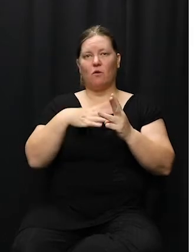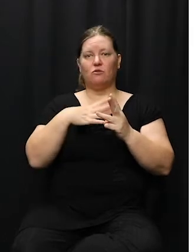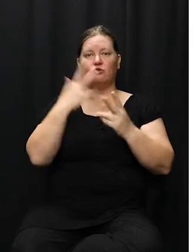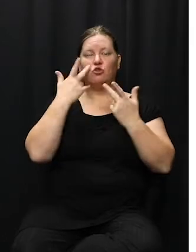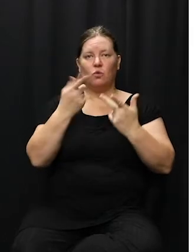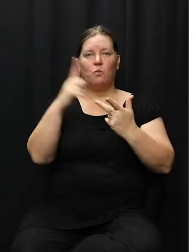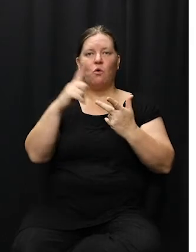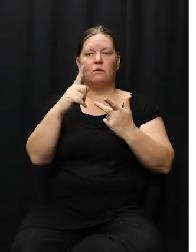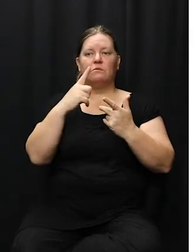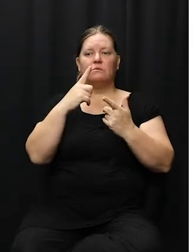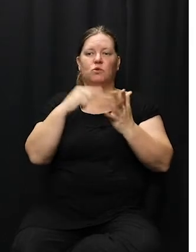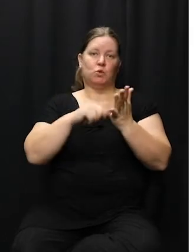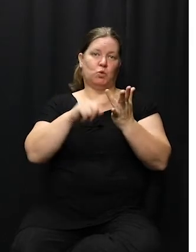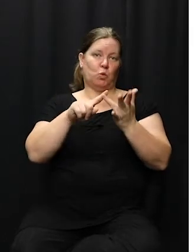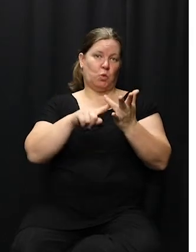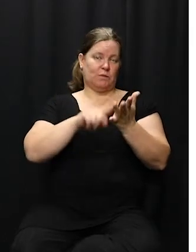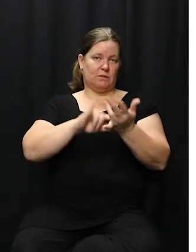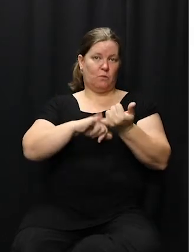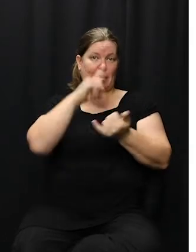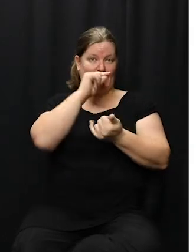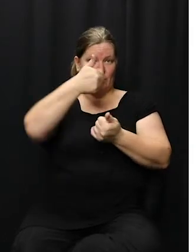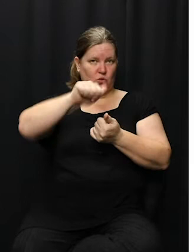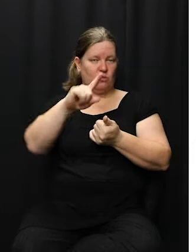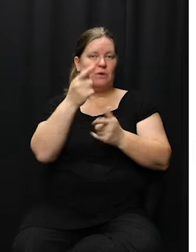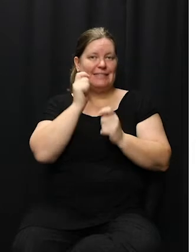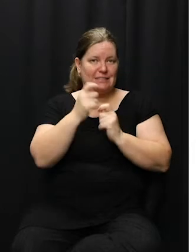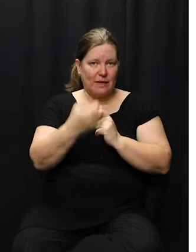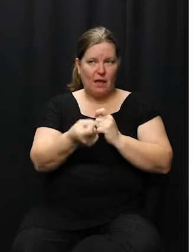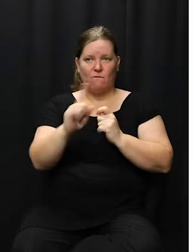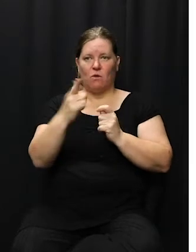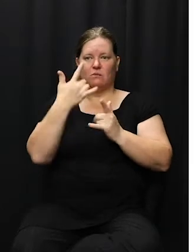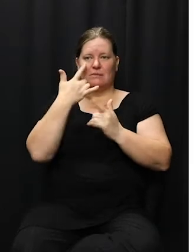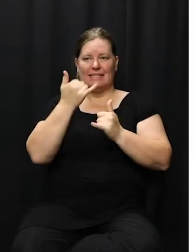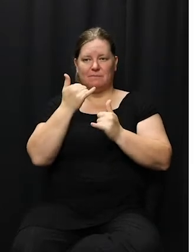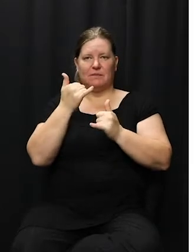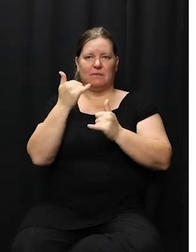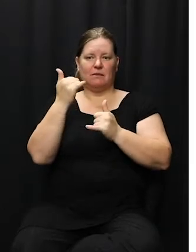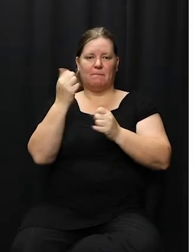Third, I'm going to show what tools we actually can use, what assessments we have,